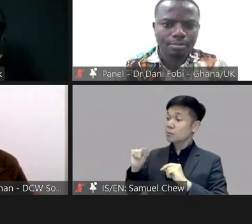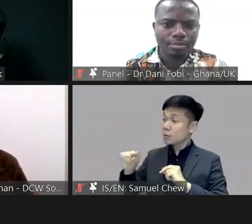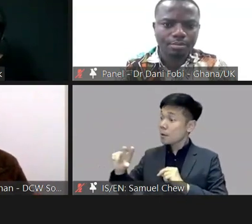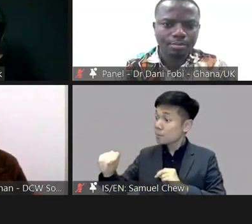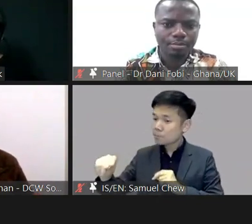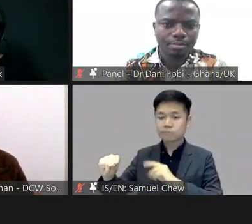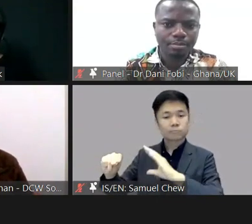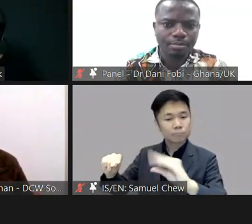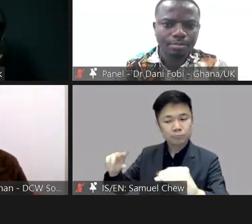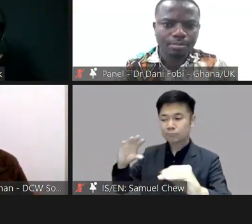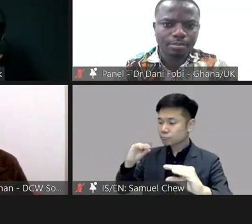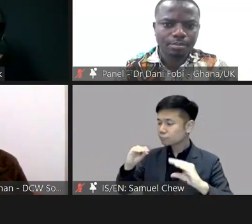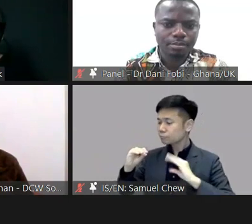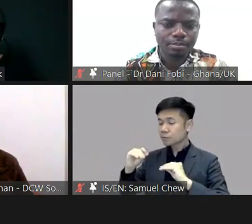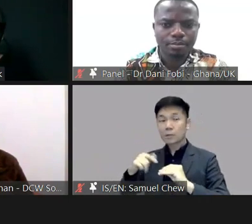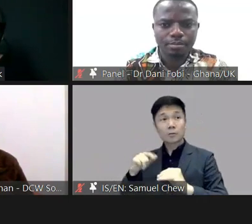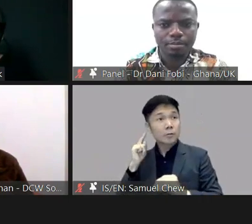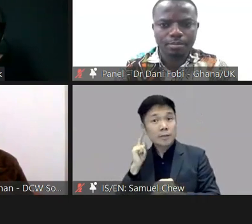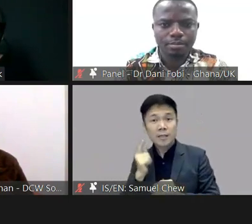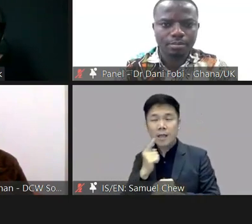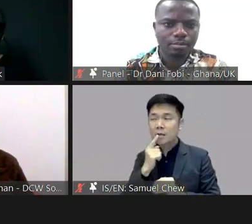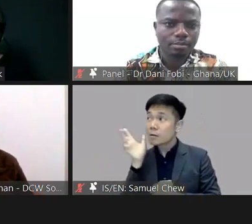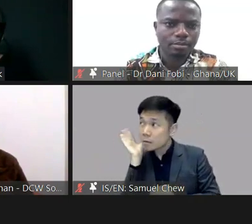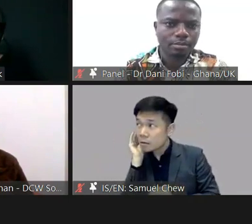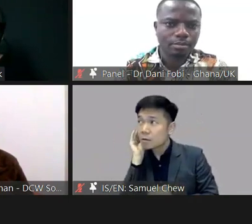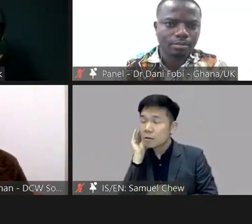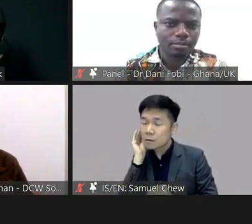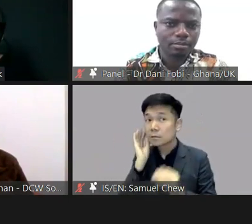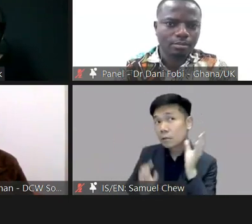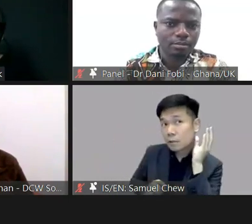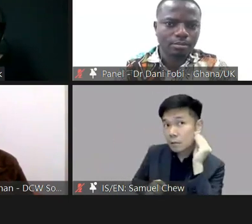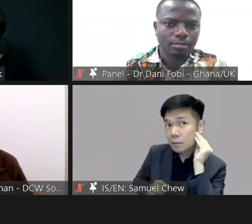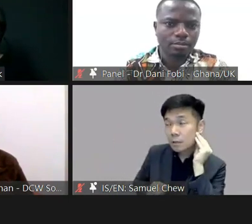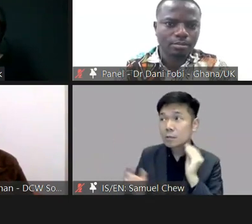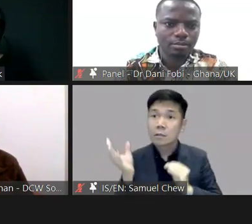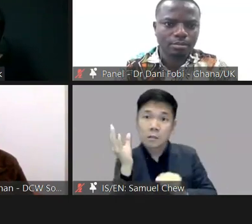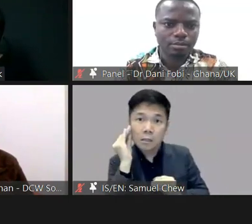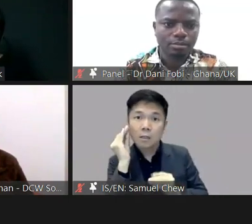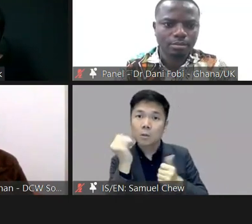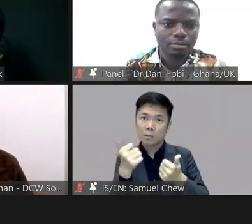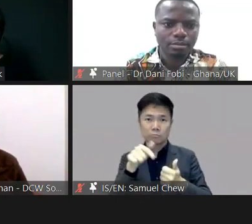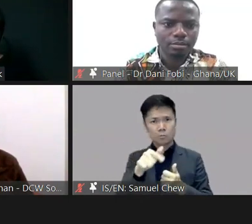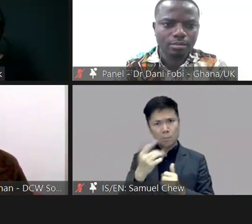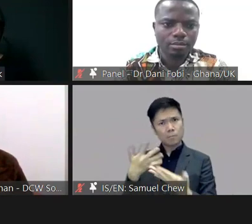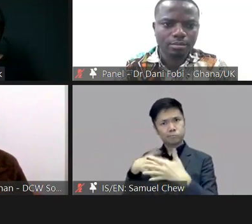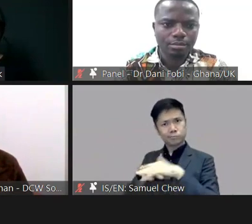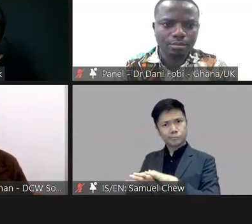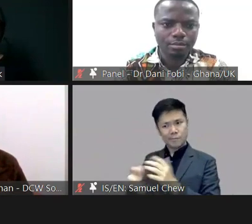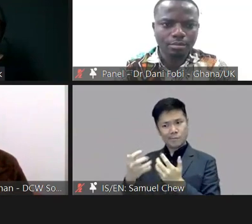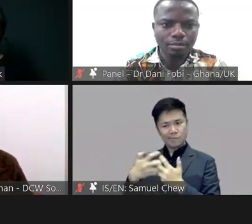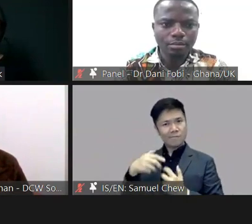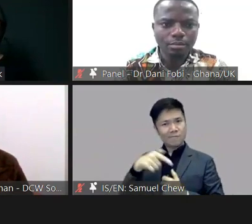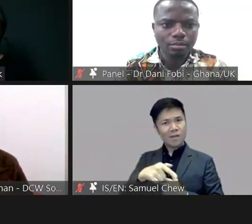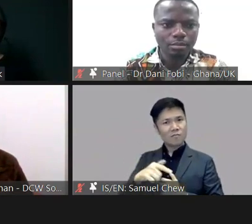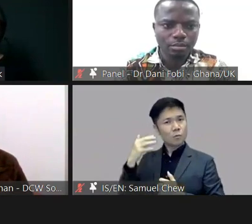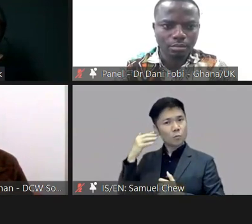deaf child. They may fit very well in that school, which is closer to them, as compared to a special school,